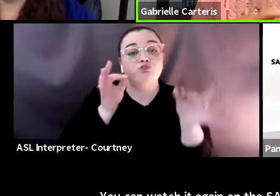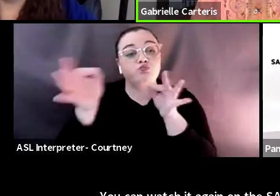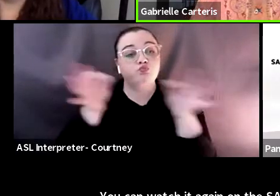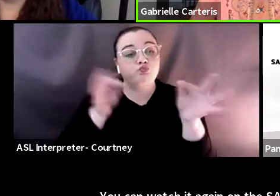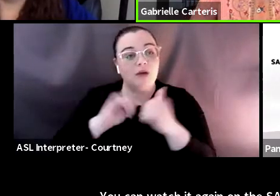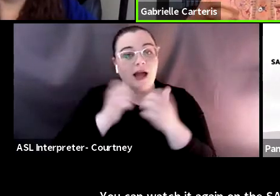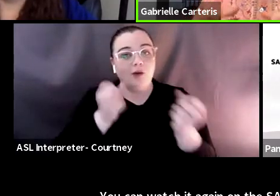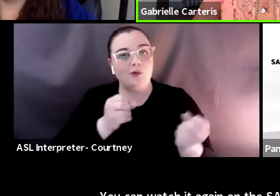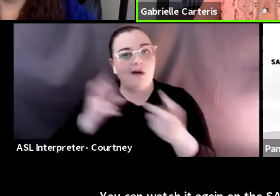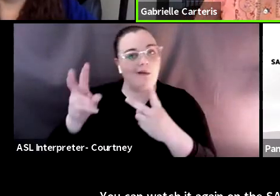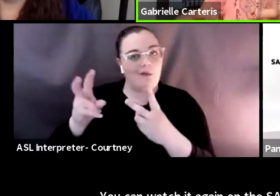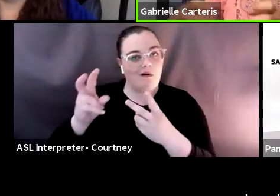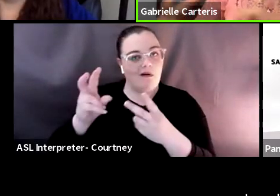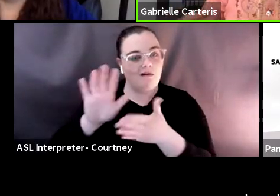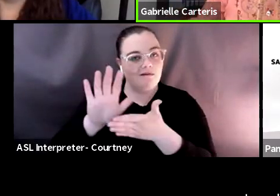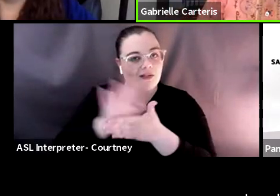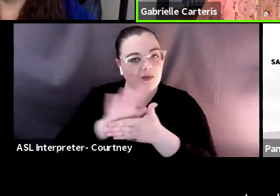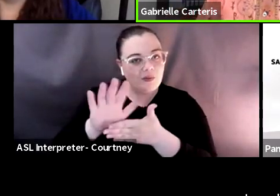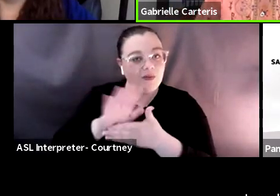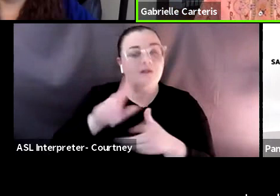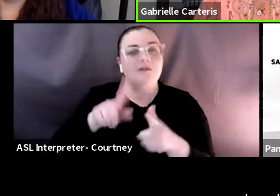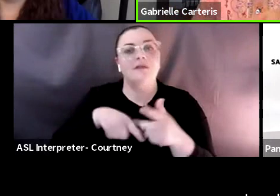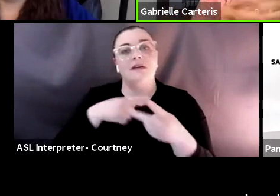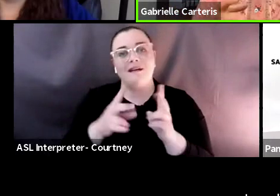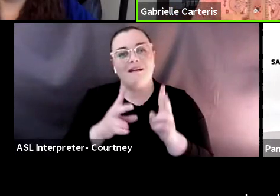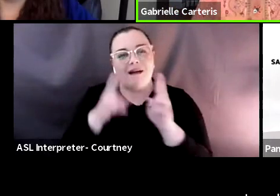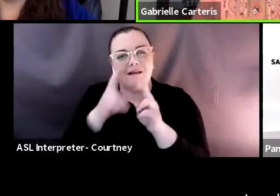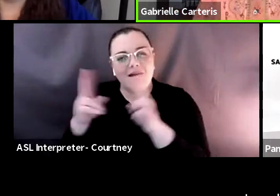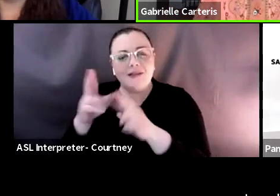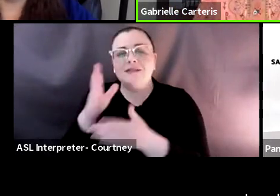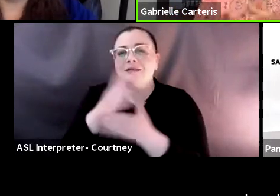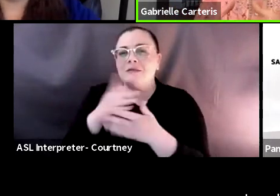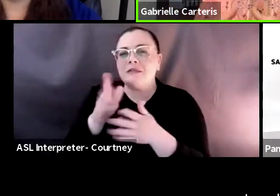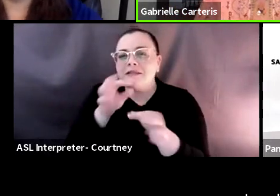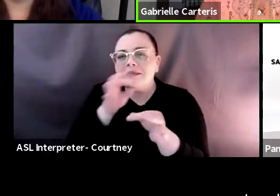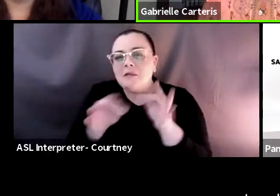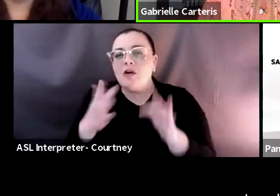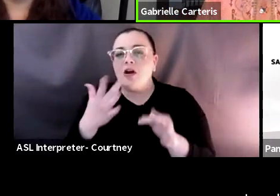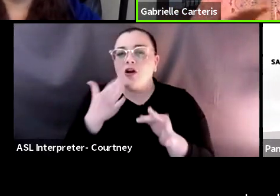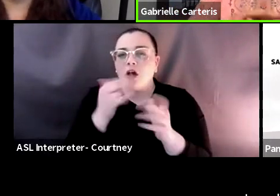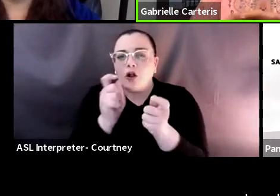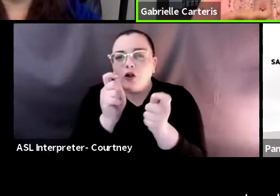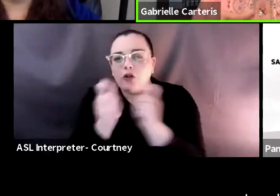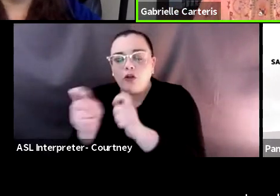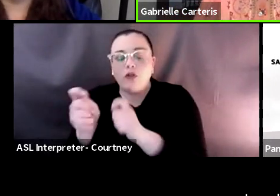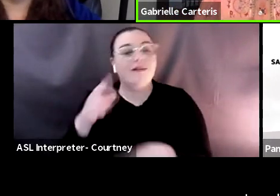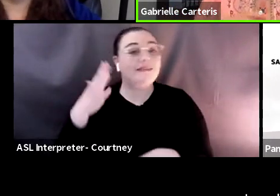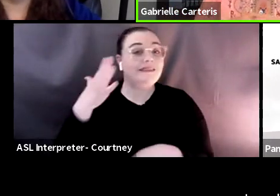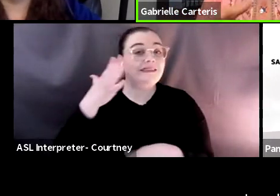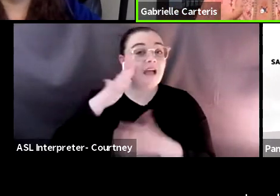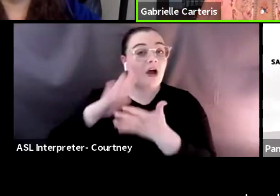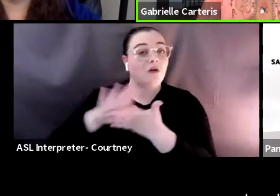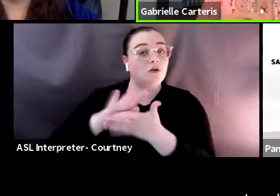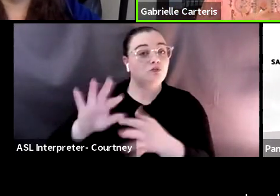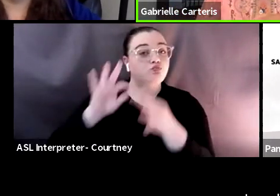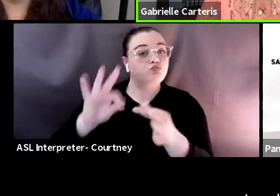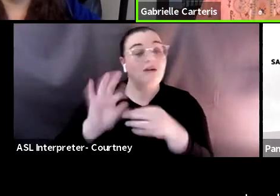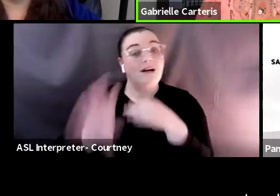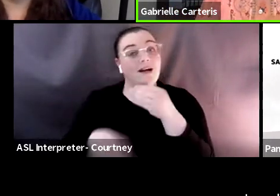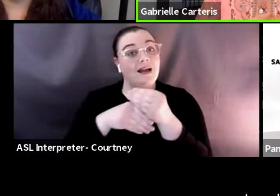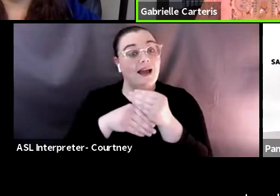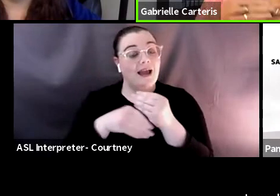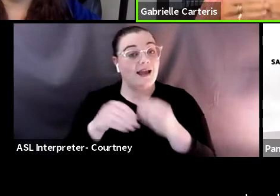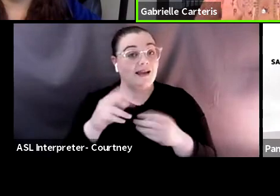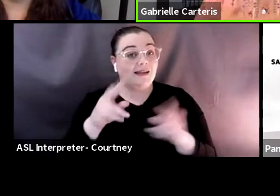your footage, make edits on your timeline, do some simple color correction, sound polishing, add any titles or graphics you'd